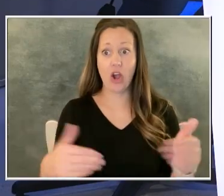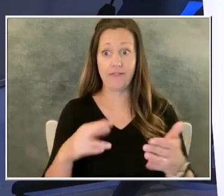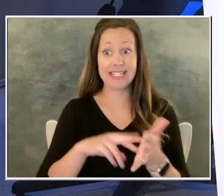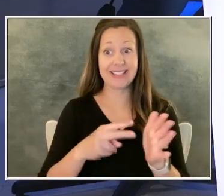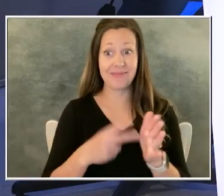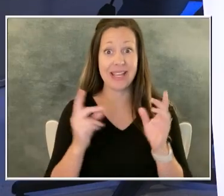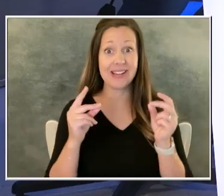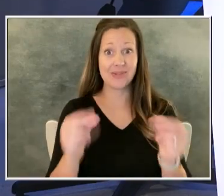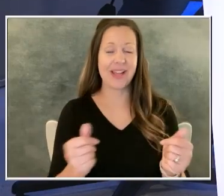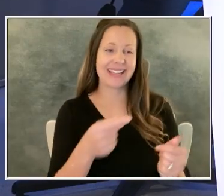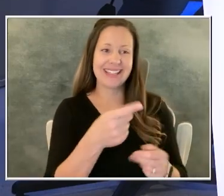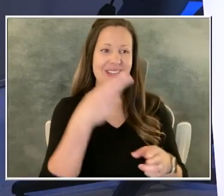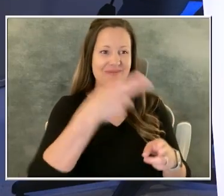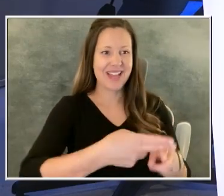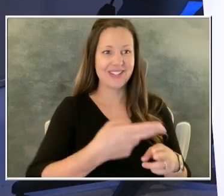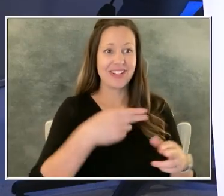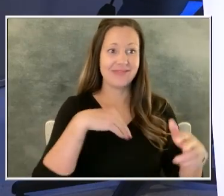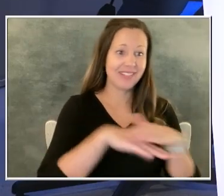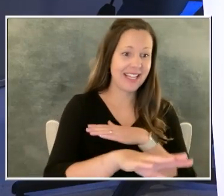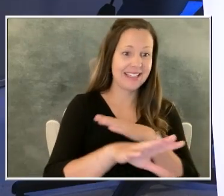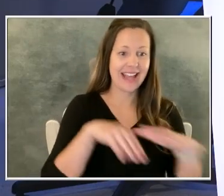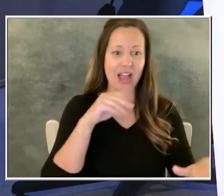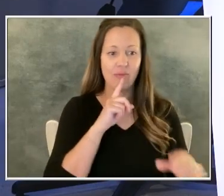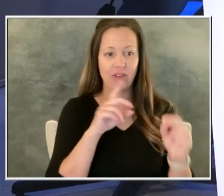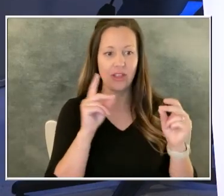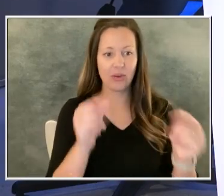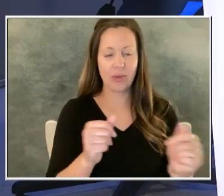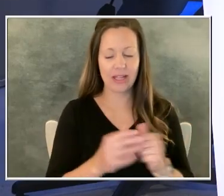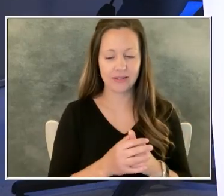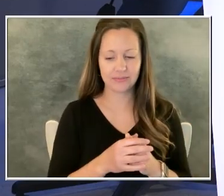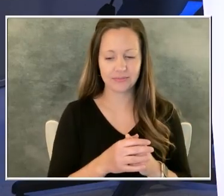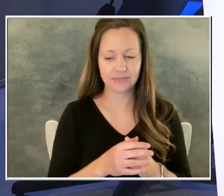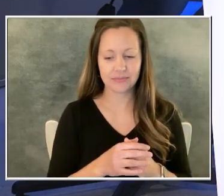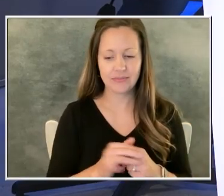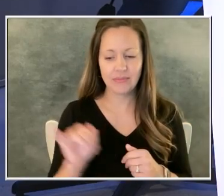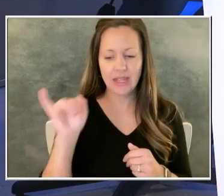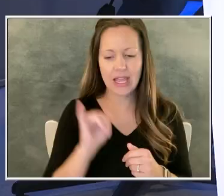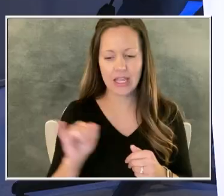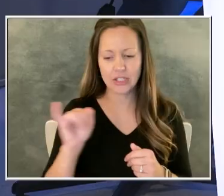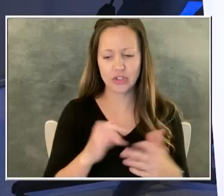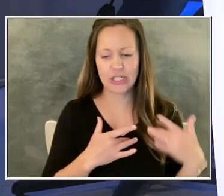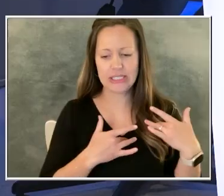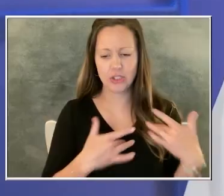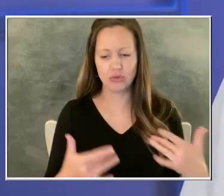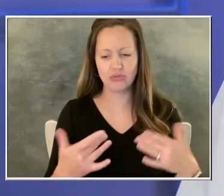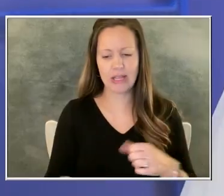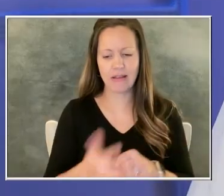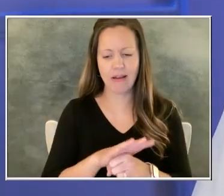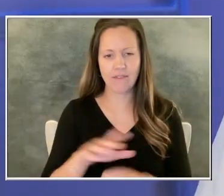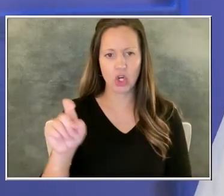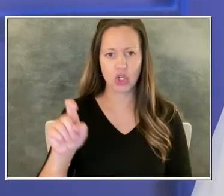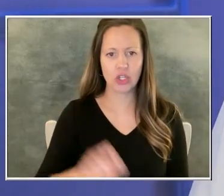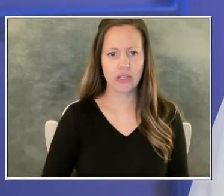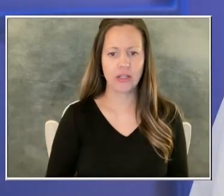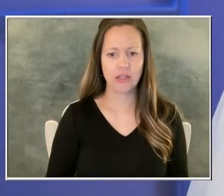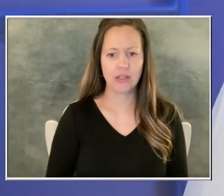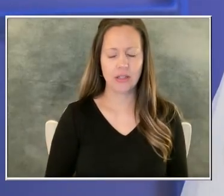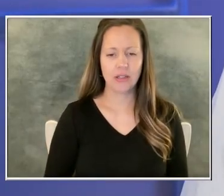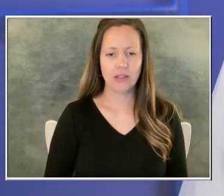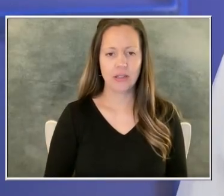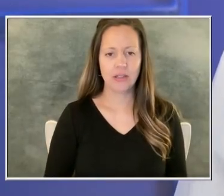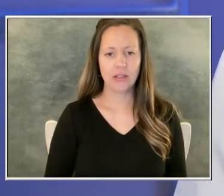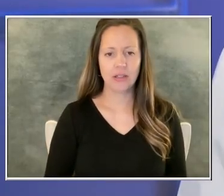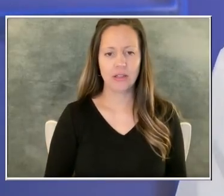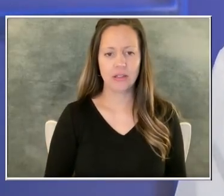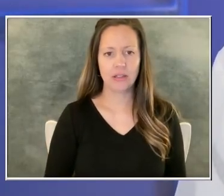mentioned it was in and out pretty quickly. And does insurance usually cover it? Yeah, so I can answer both of those things. So in terms of the